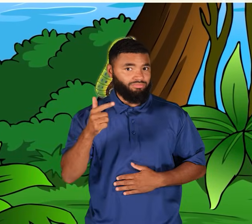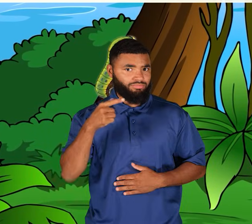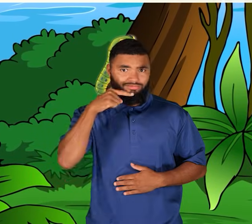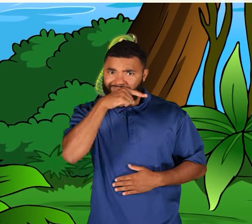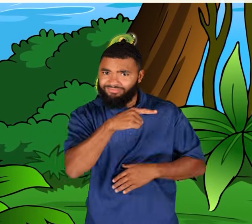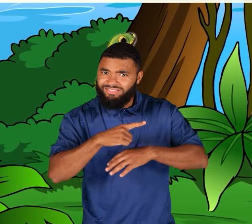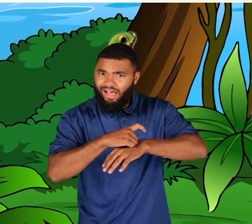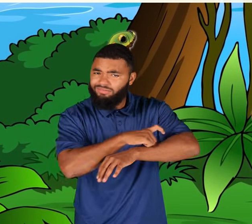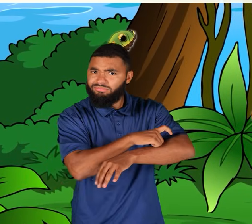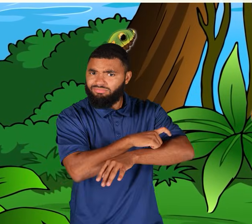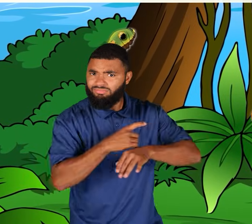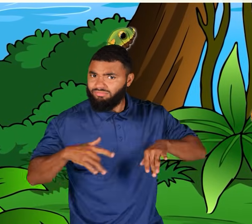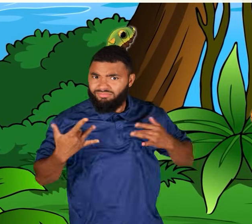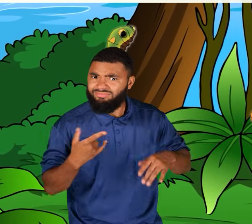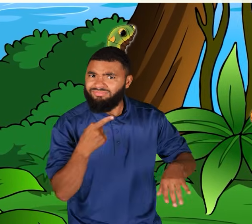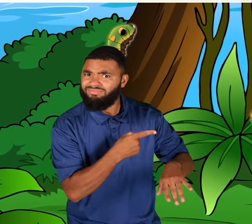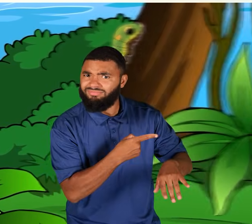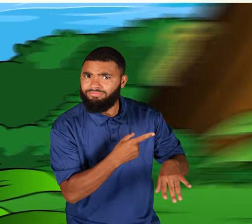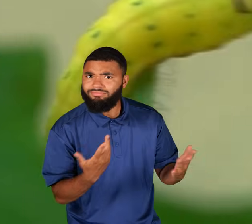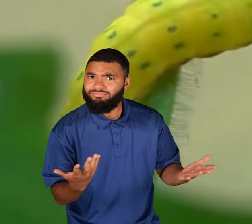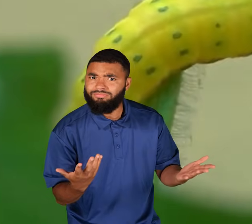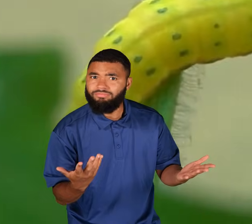a Spicebush Swallowtail caterpillar?